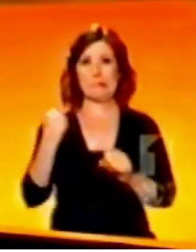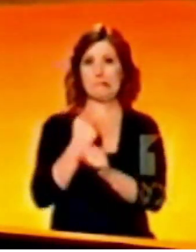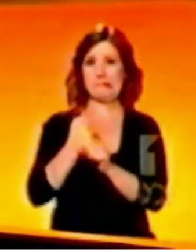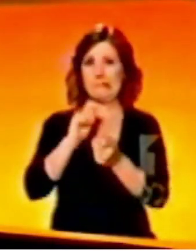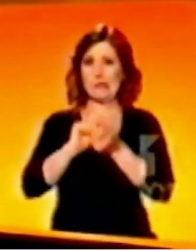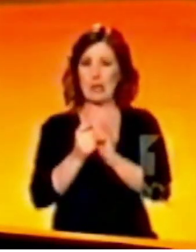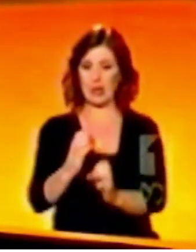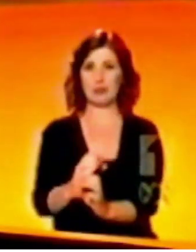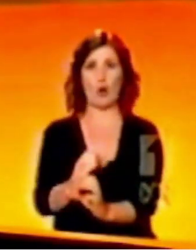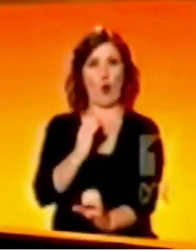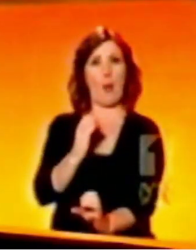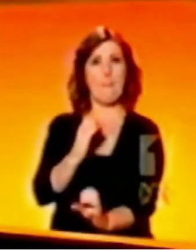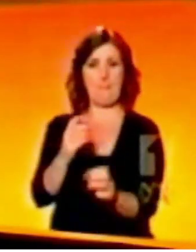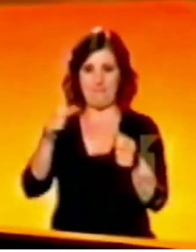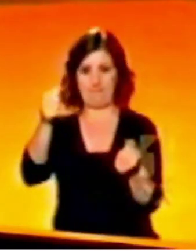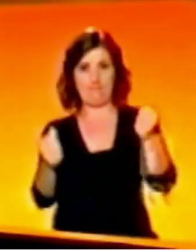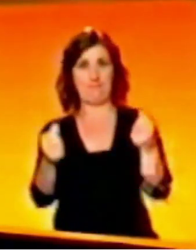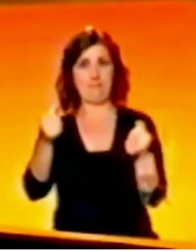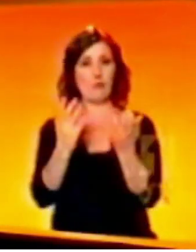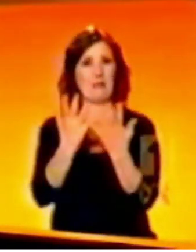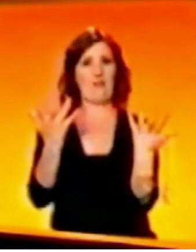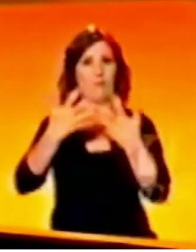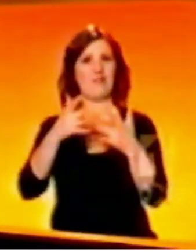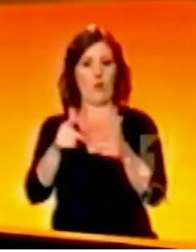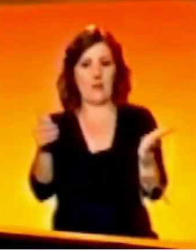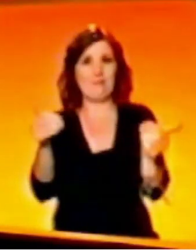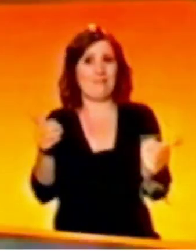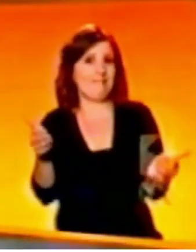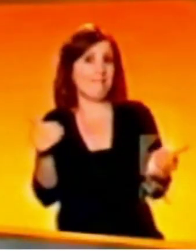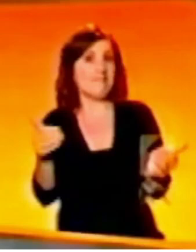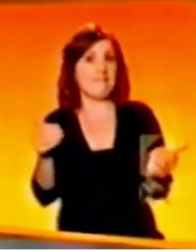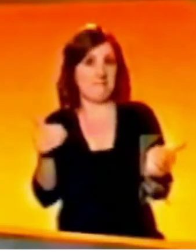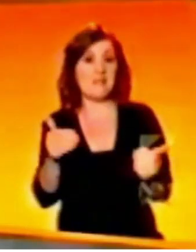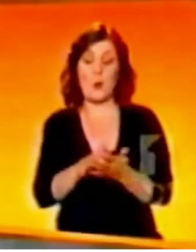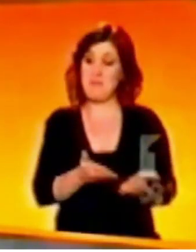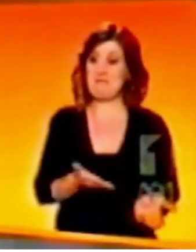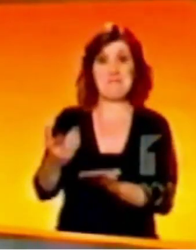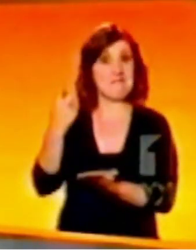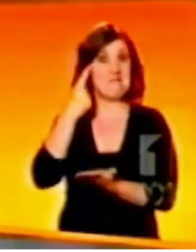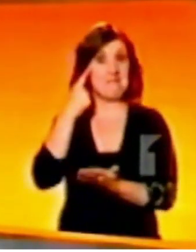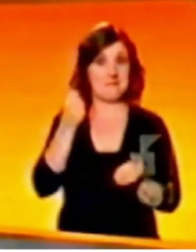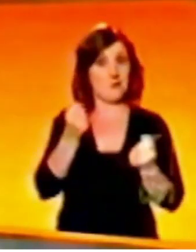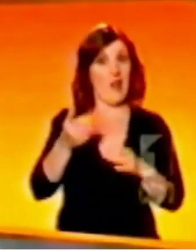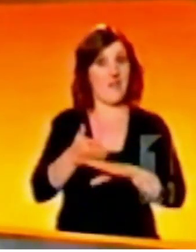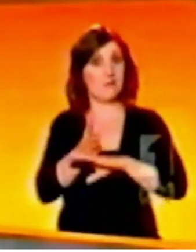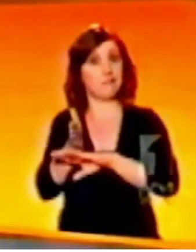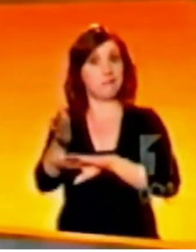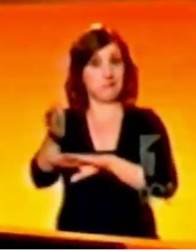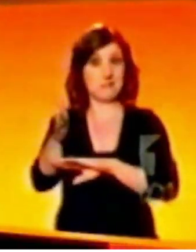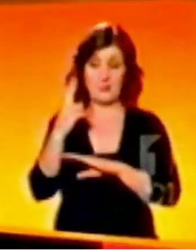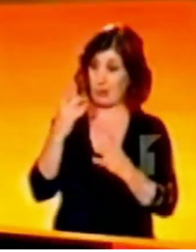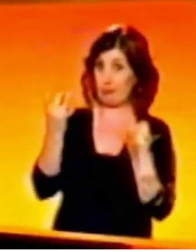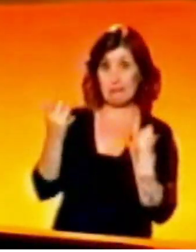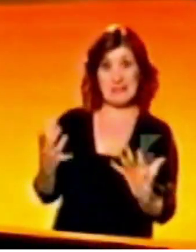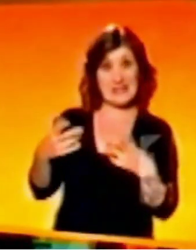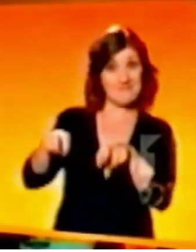steering column. Yeah. And to suit the hand controls. We'll hop in and take it for a ride. All right, well,